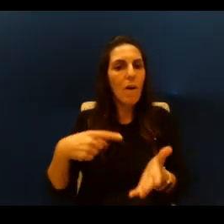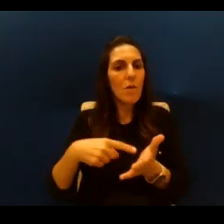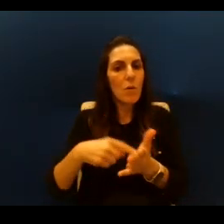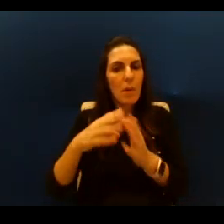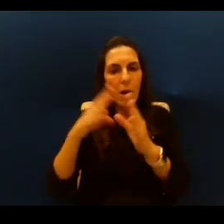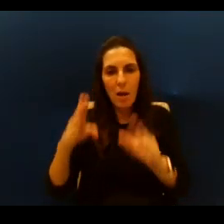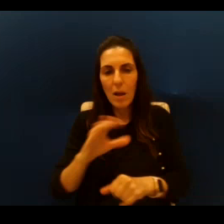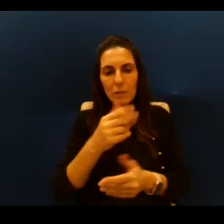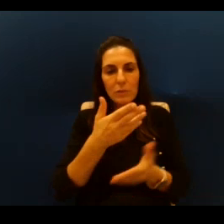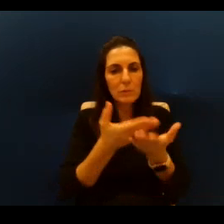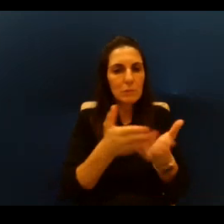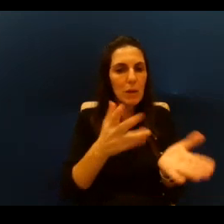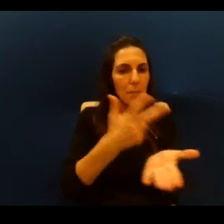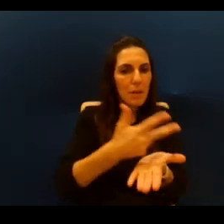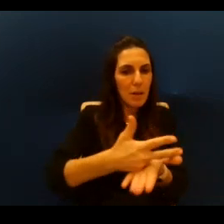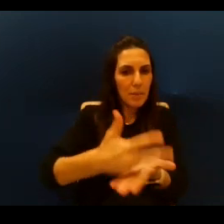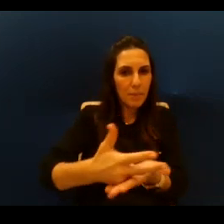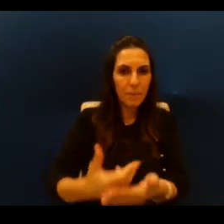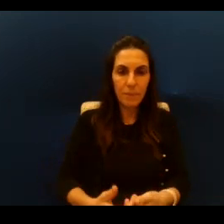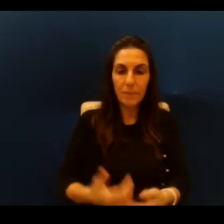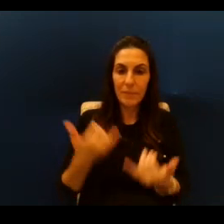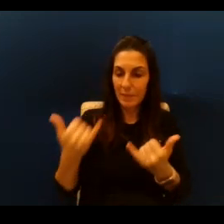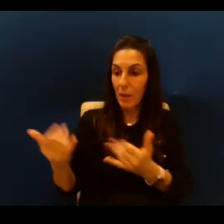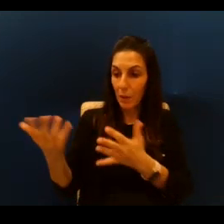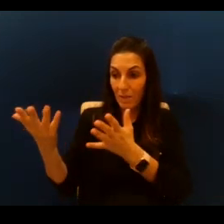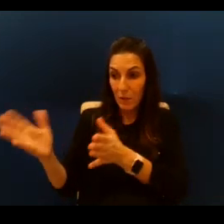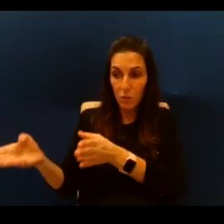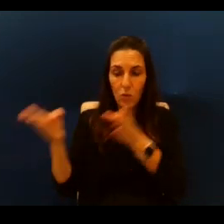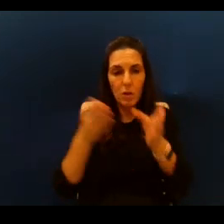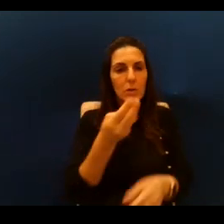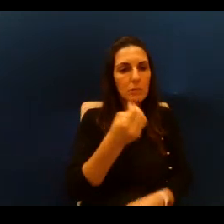Twee. Now that we have the setup, can we hear from Mr. Rojo, Vicky?